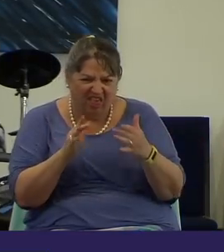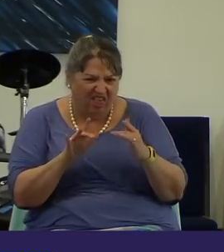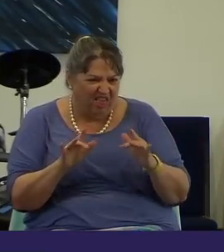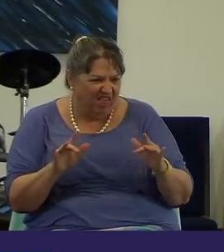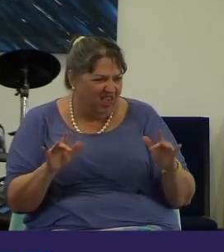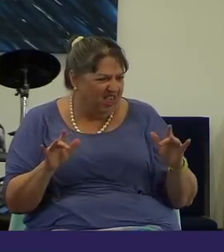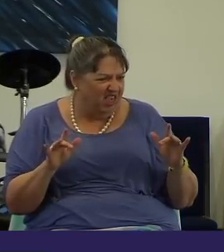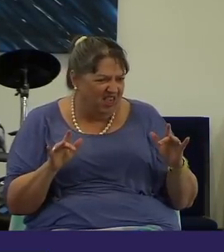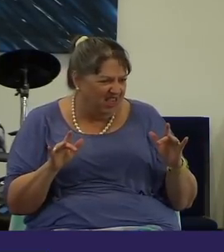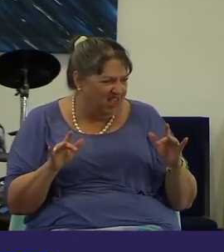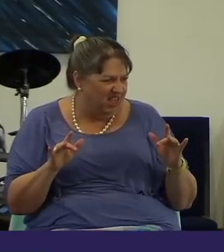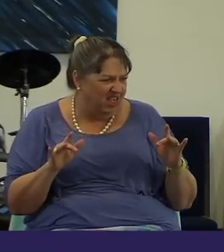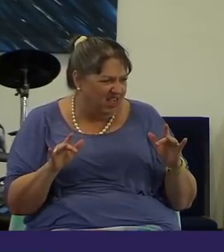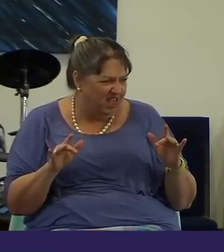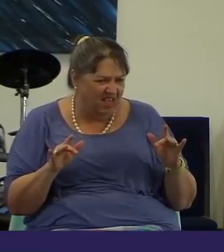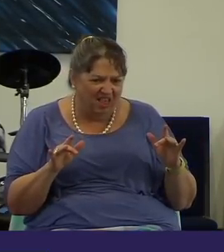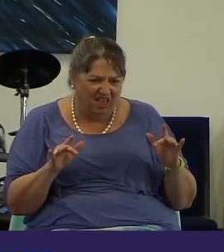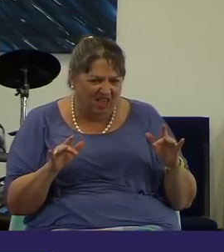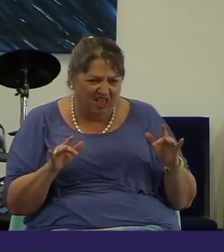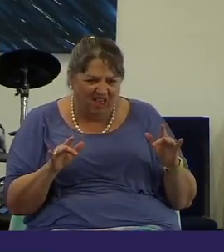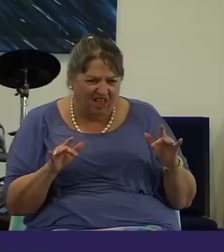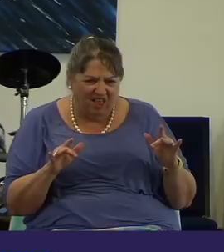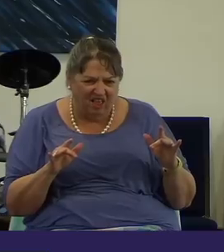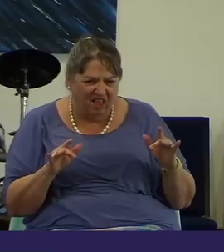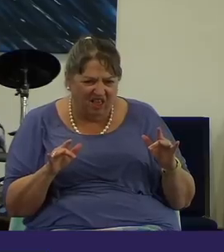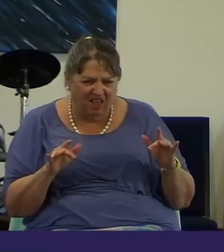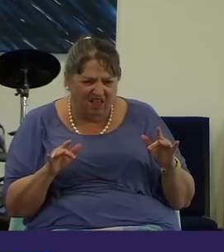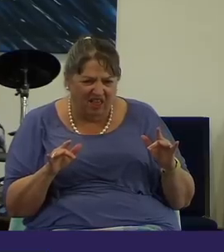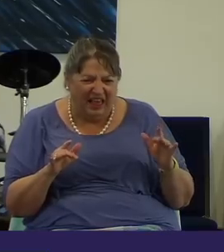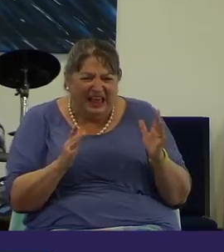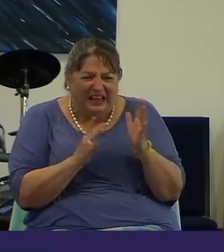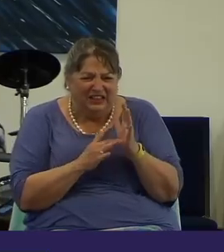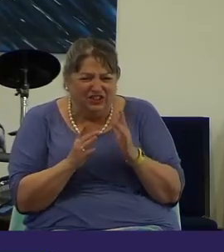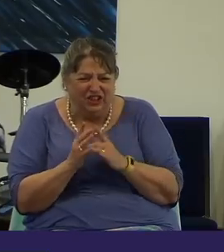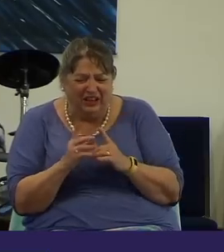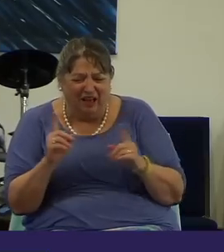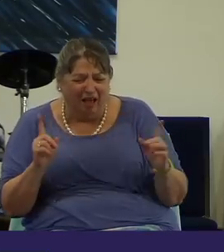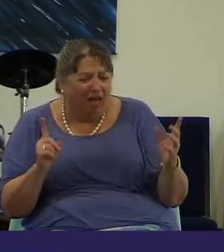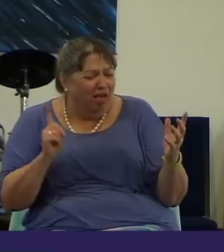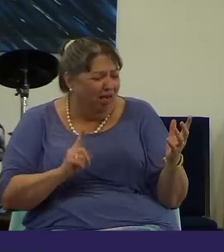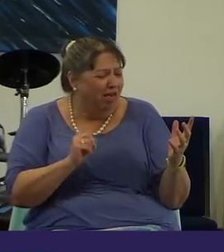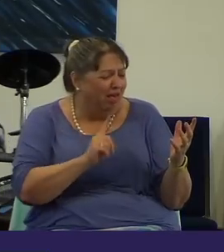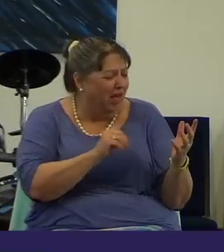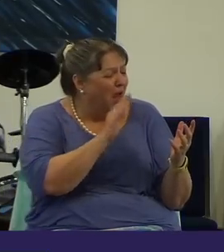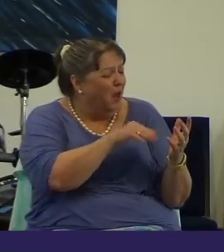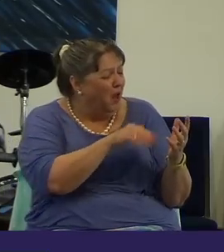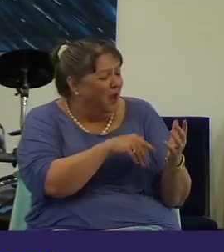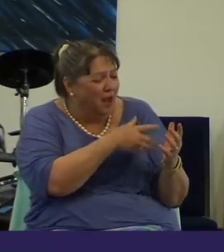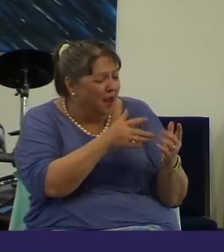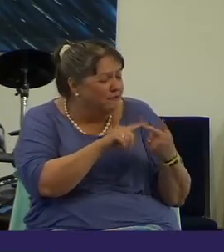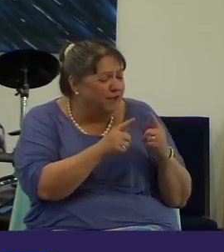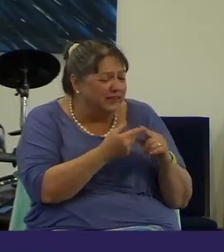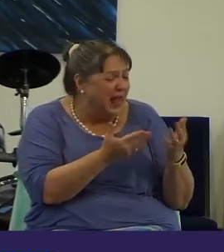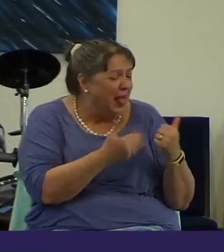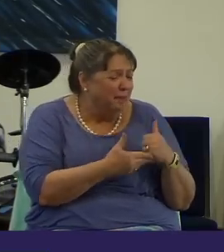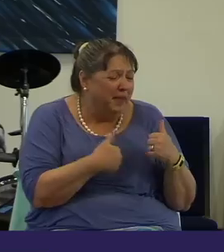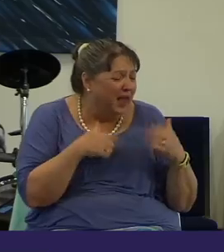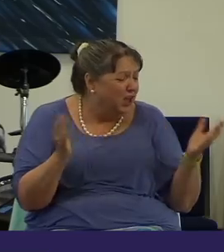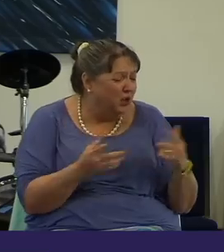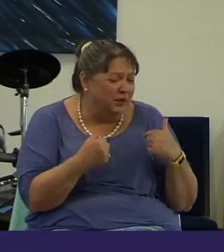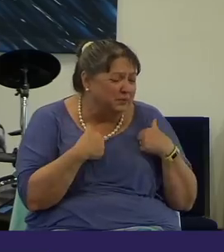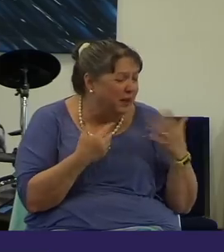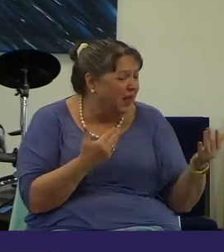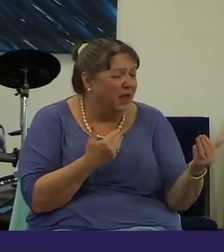disciples. Jesus is looking for someone to place their hands on him and say, it's going to be okay. He's looking for